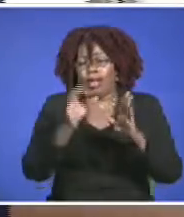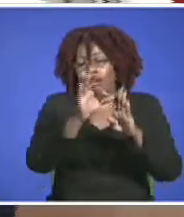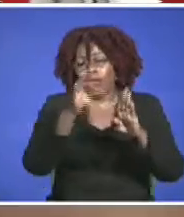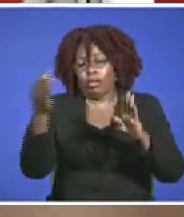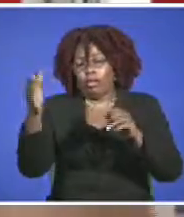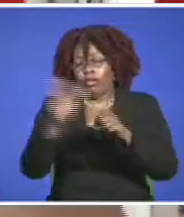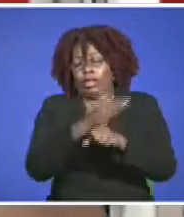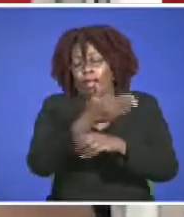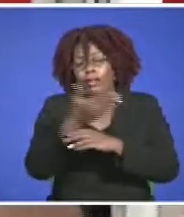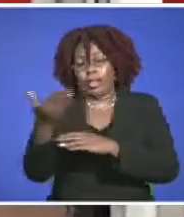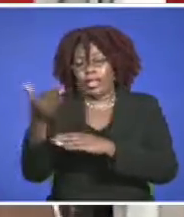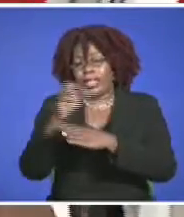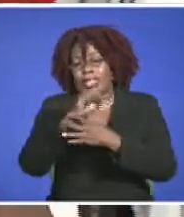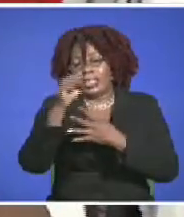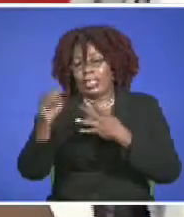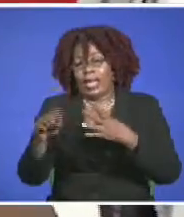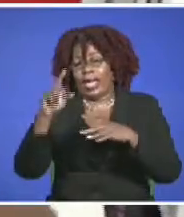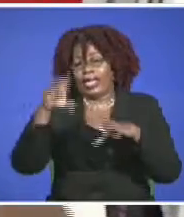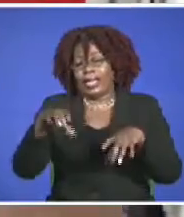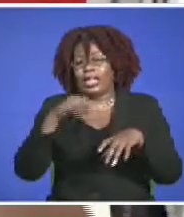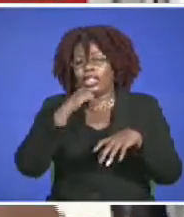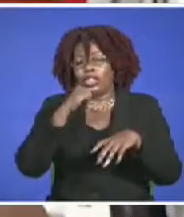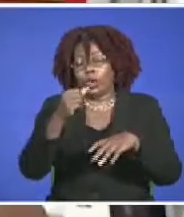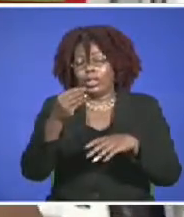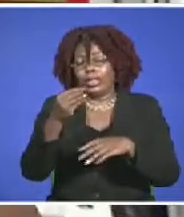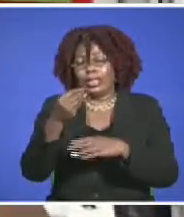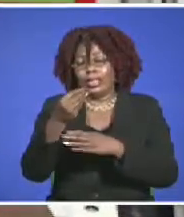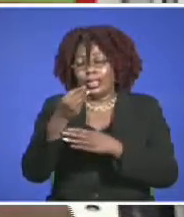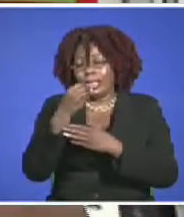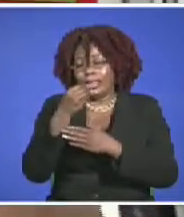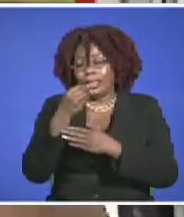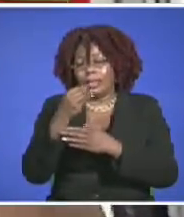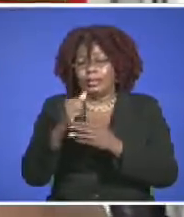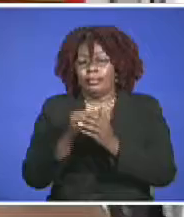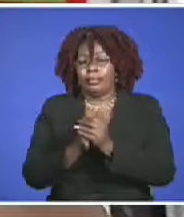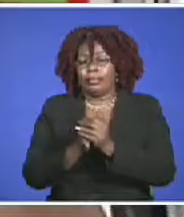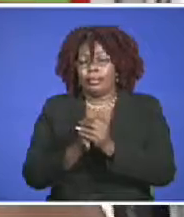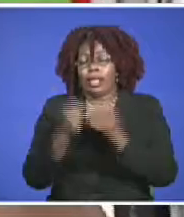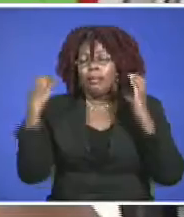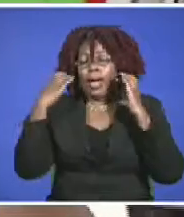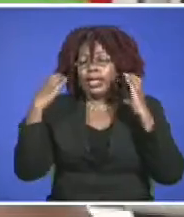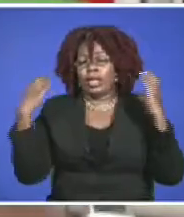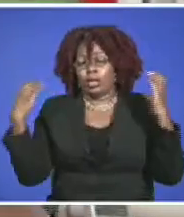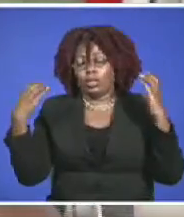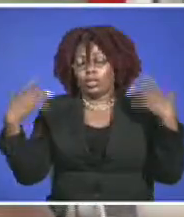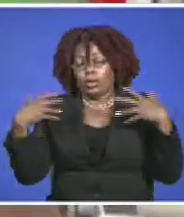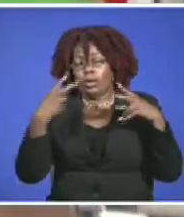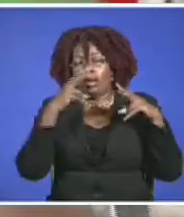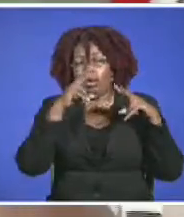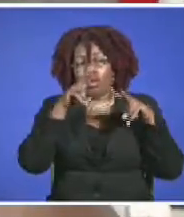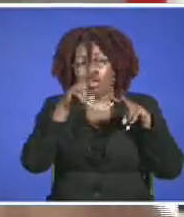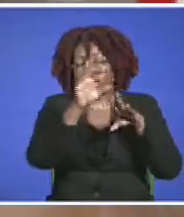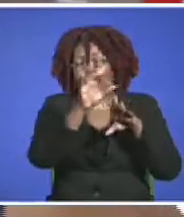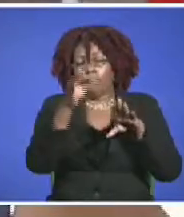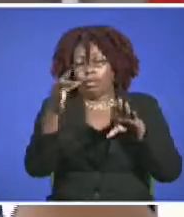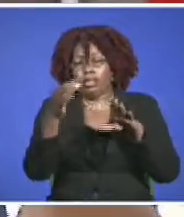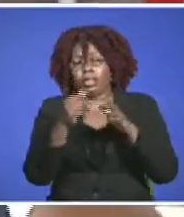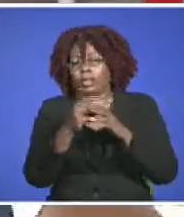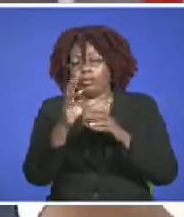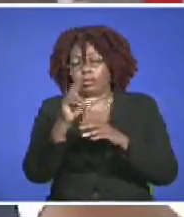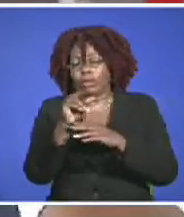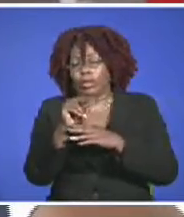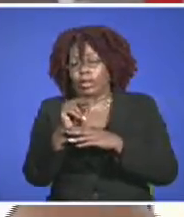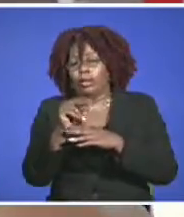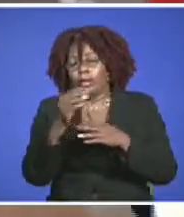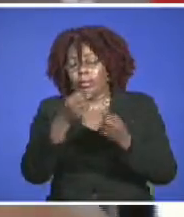everything that during the season I cannot eat. My coach, he's horrified every time he looks in there. He tries to find something missing, but most